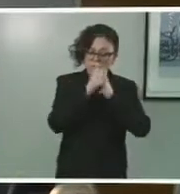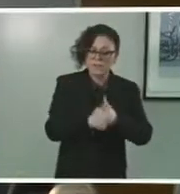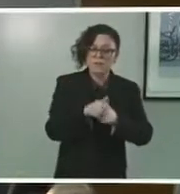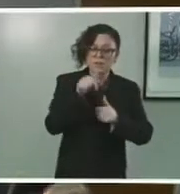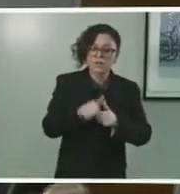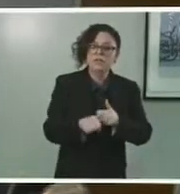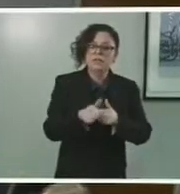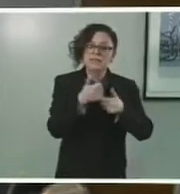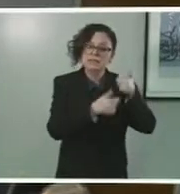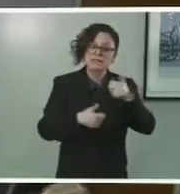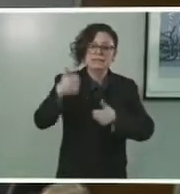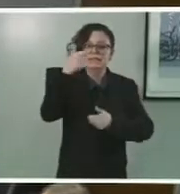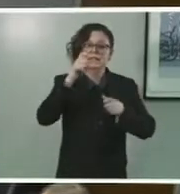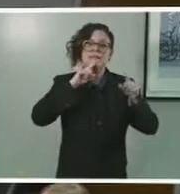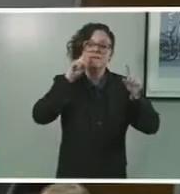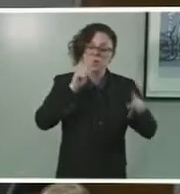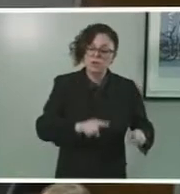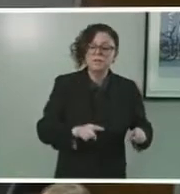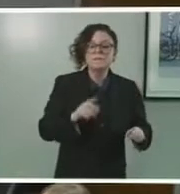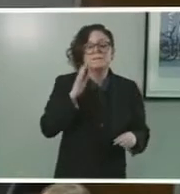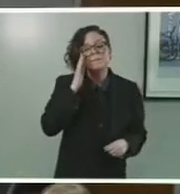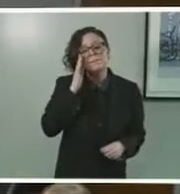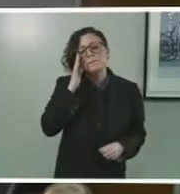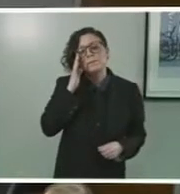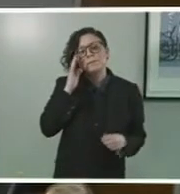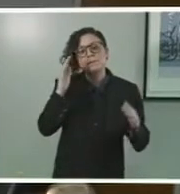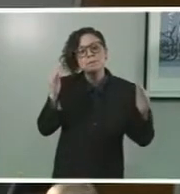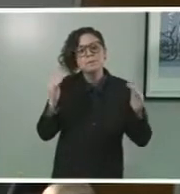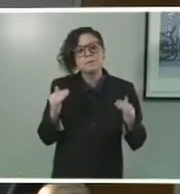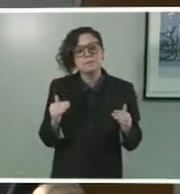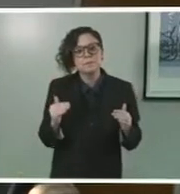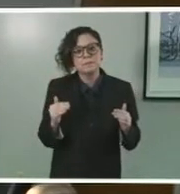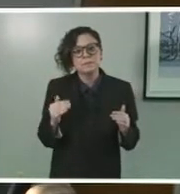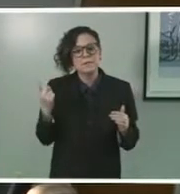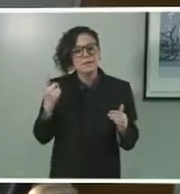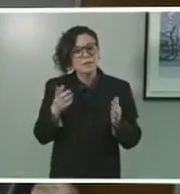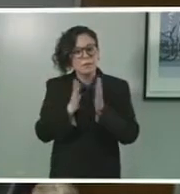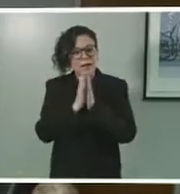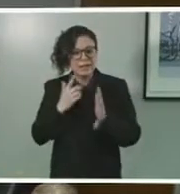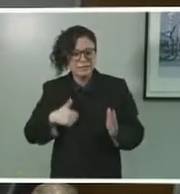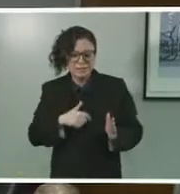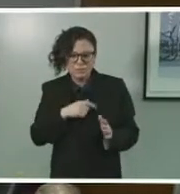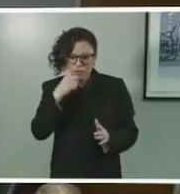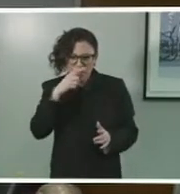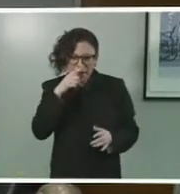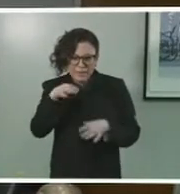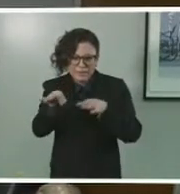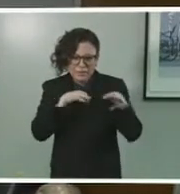Right. Someone asked us to describe what social distancing